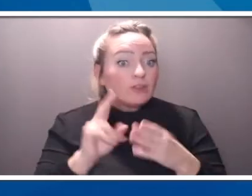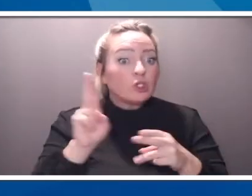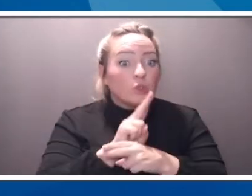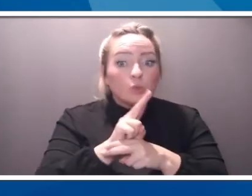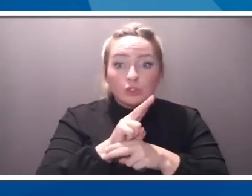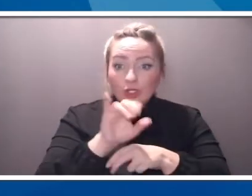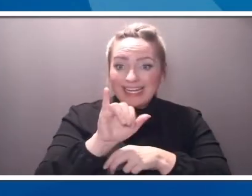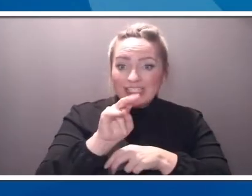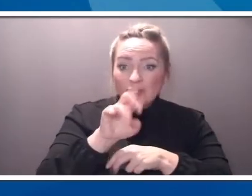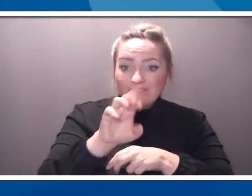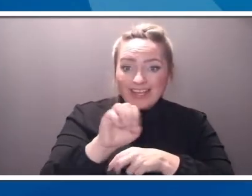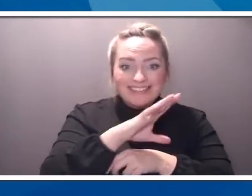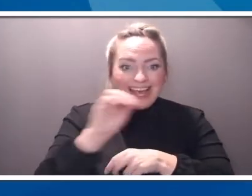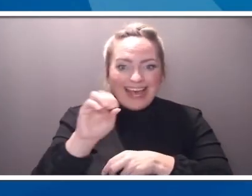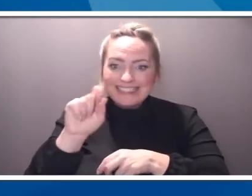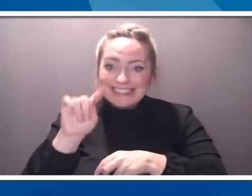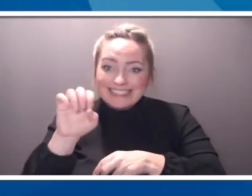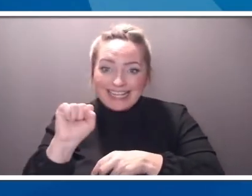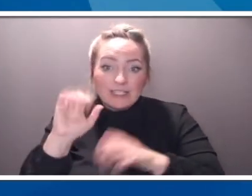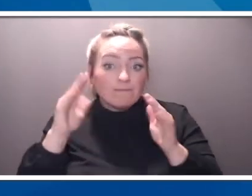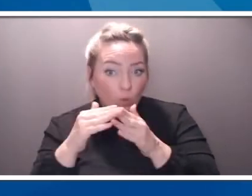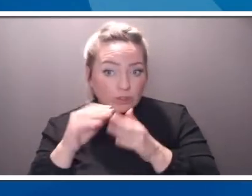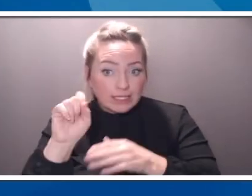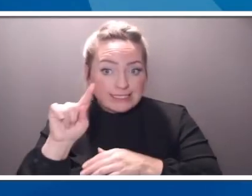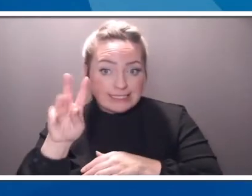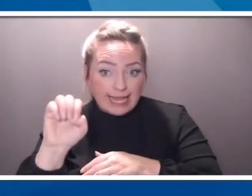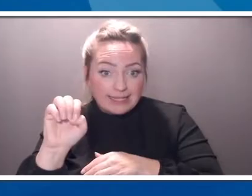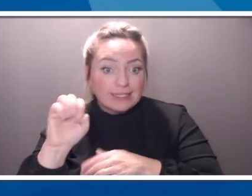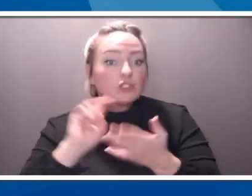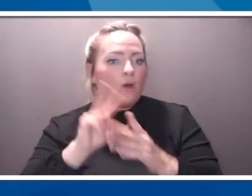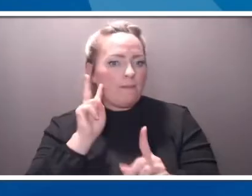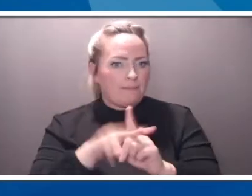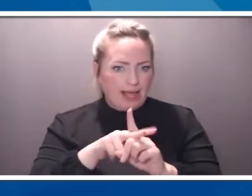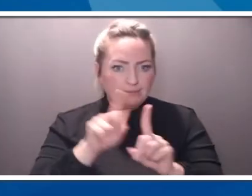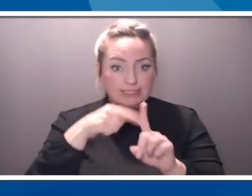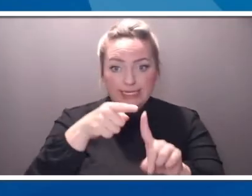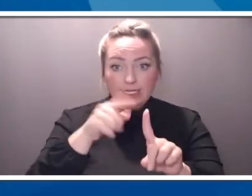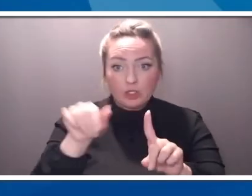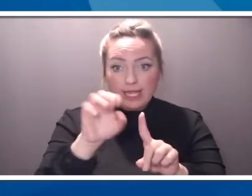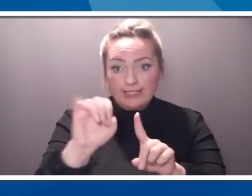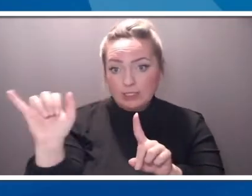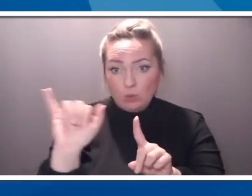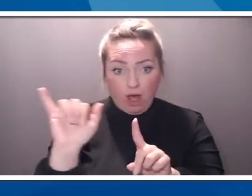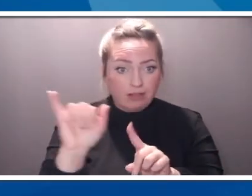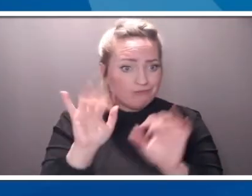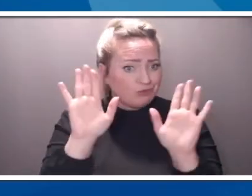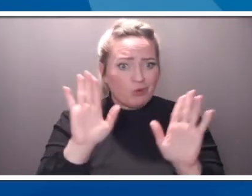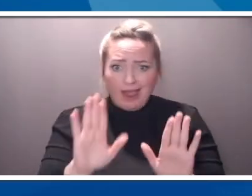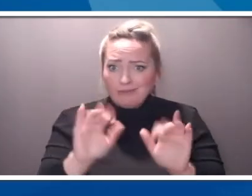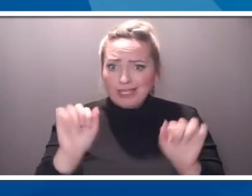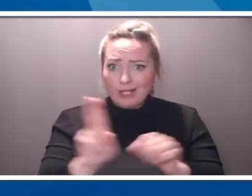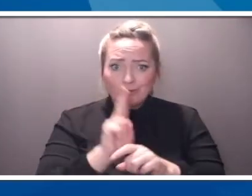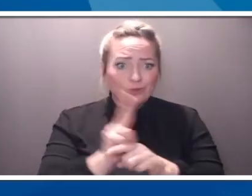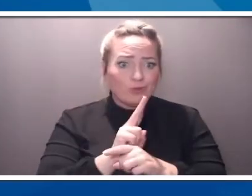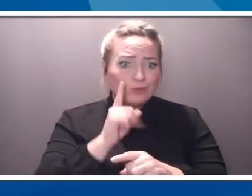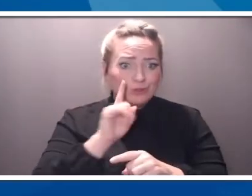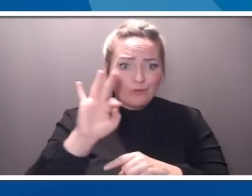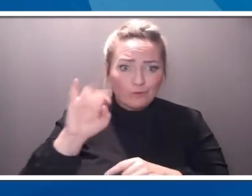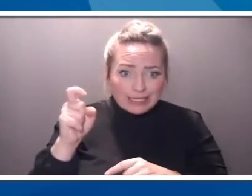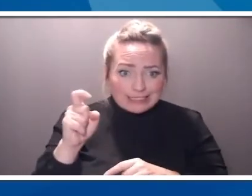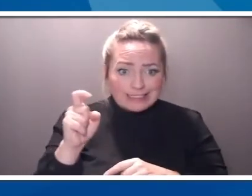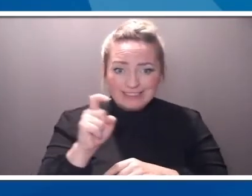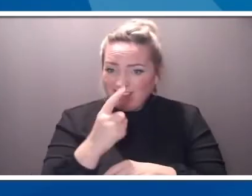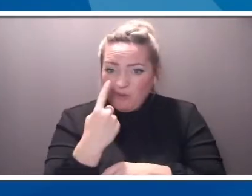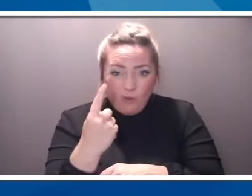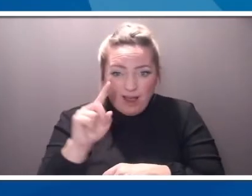important one here is the user interface components and states. Focus is a state, so this applies in this particular case as well. Great, we